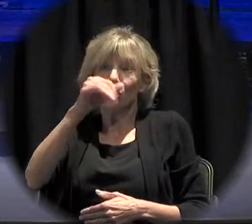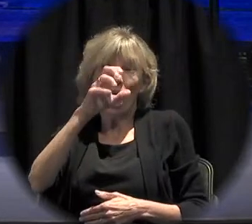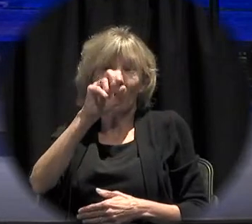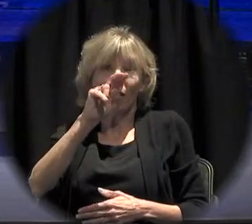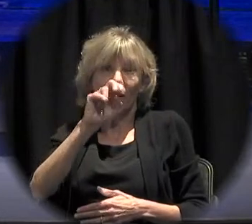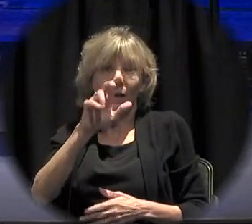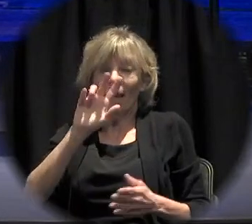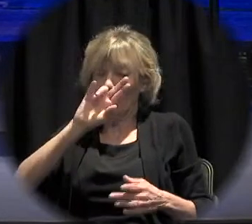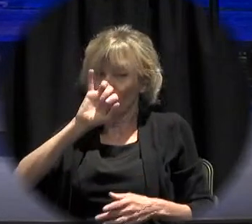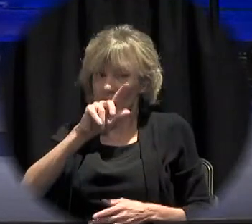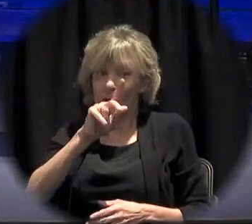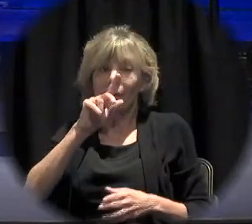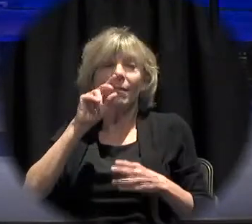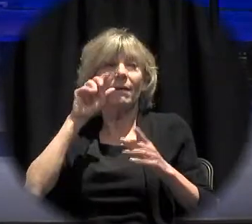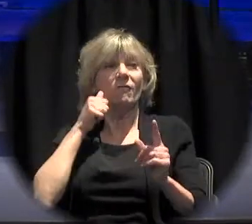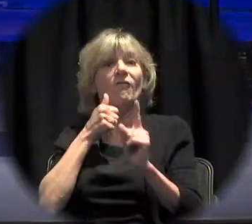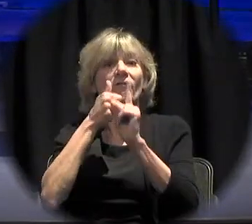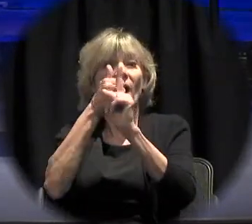to overcome.